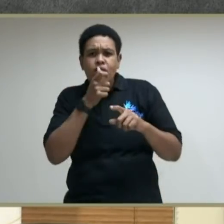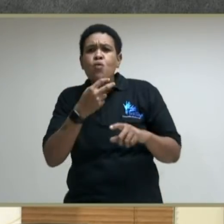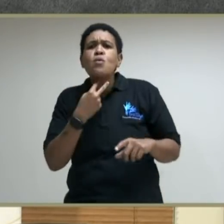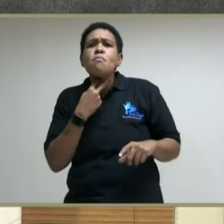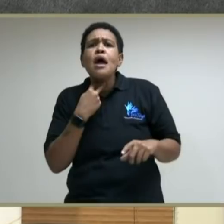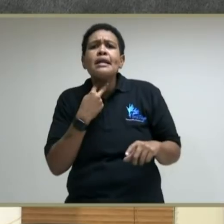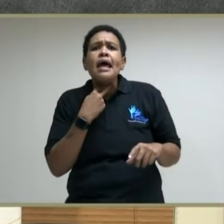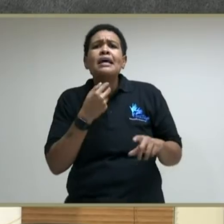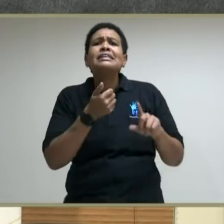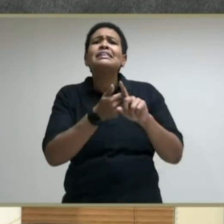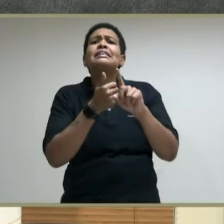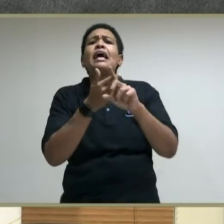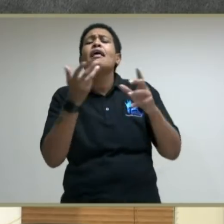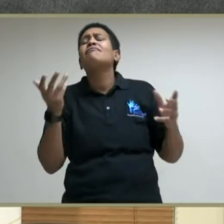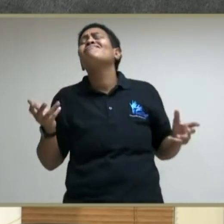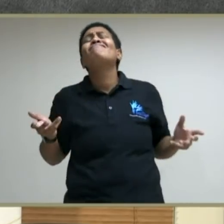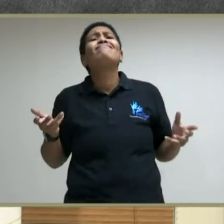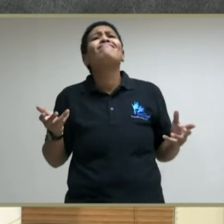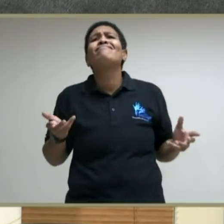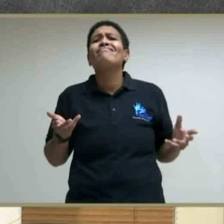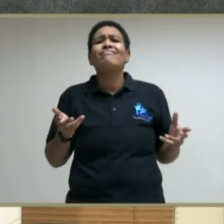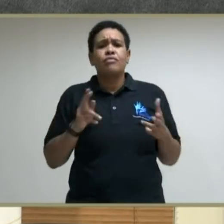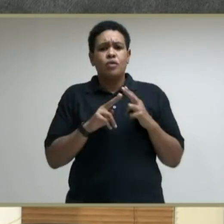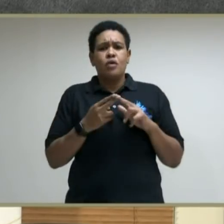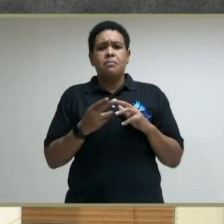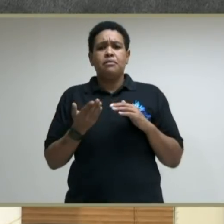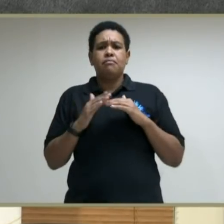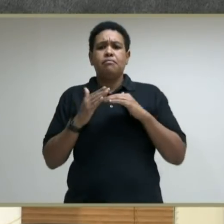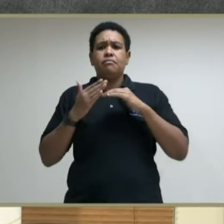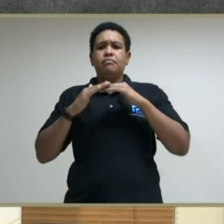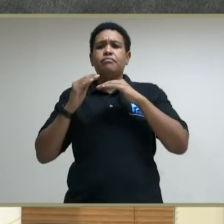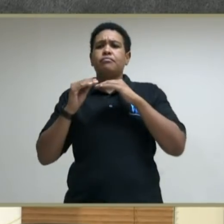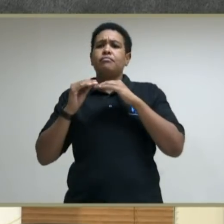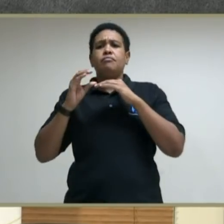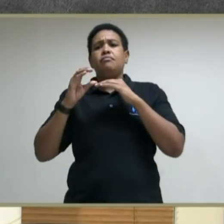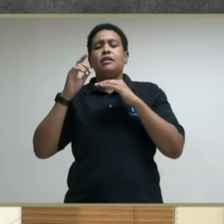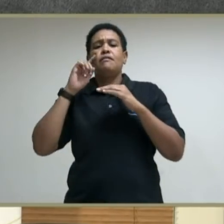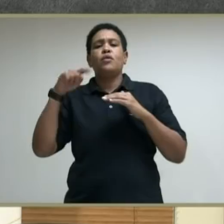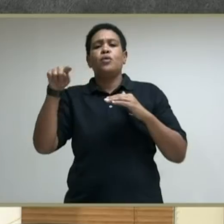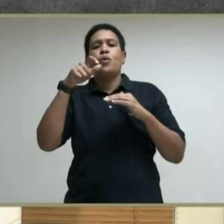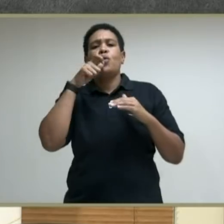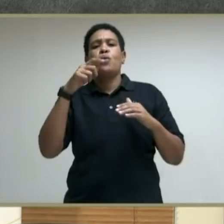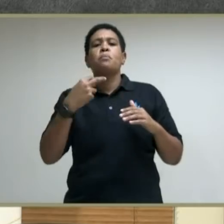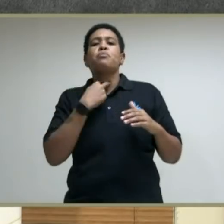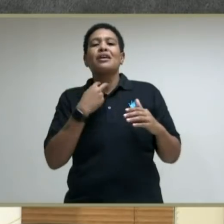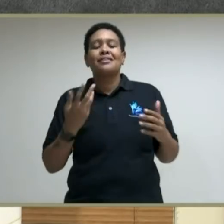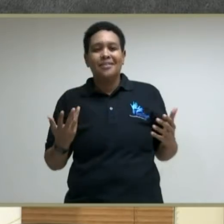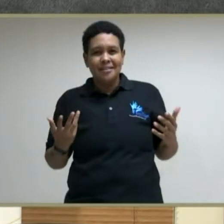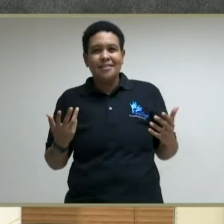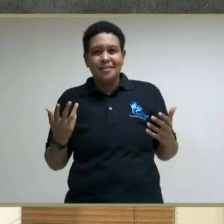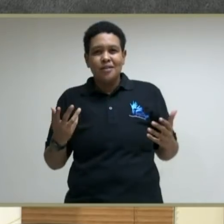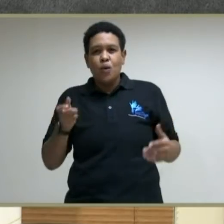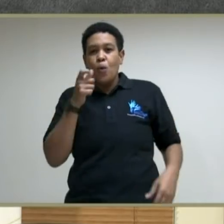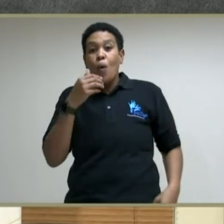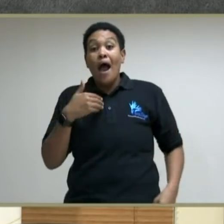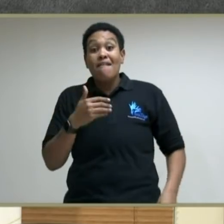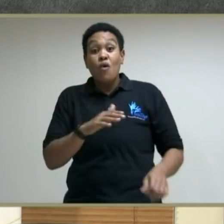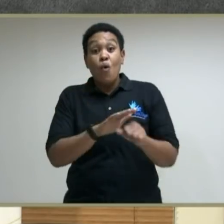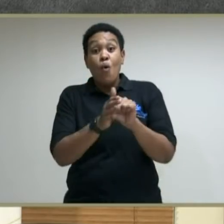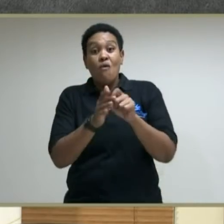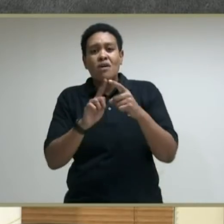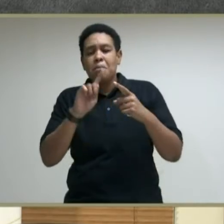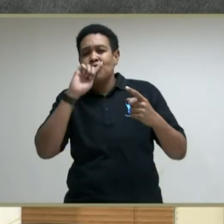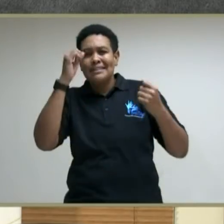pregnant the number is increasing for those that are pregnant that have COVID and